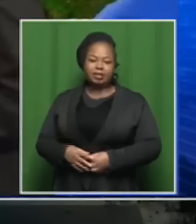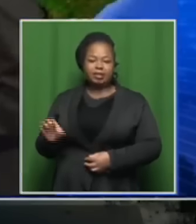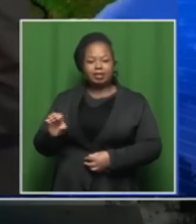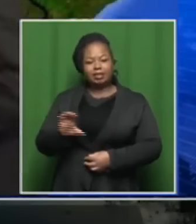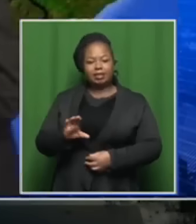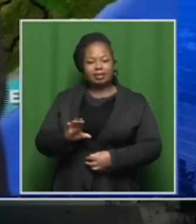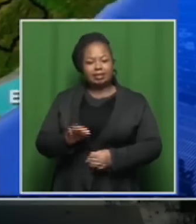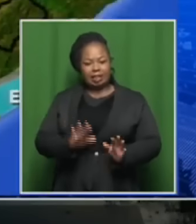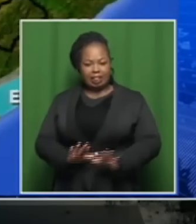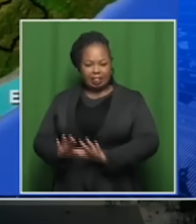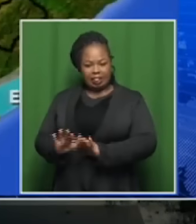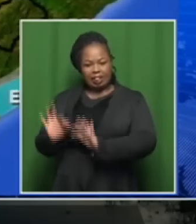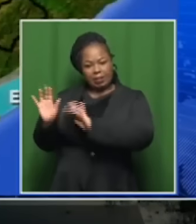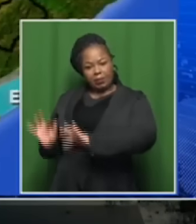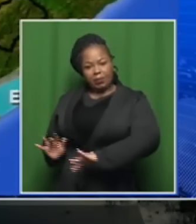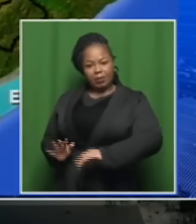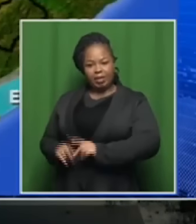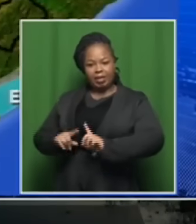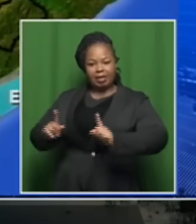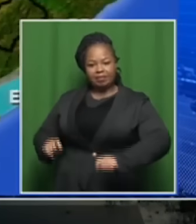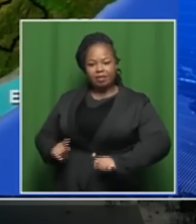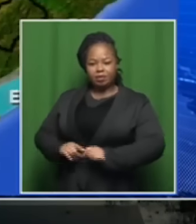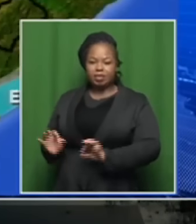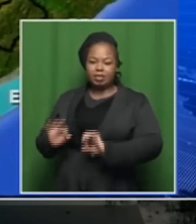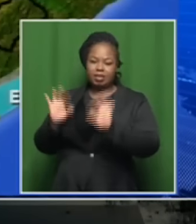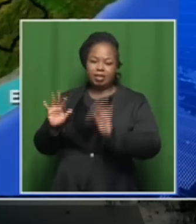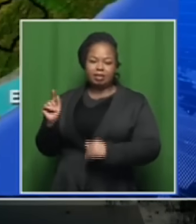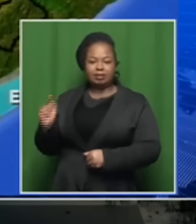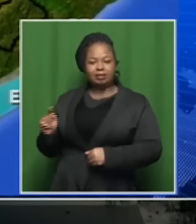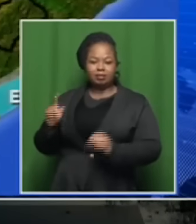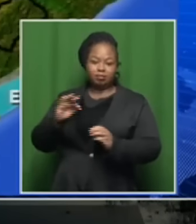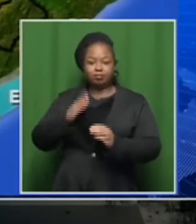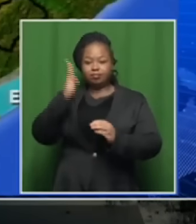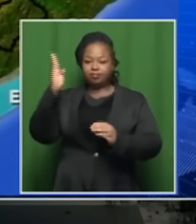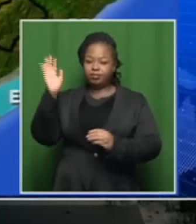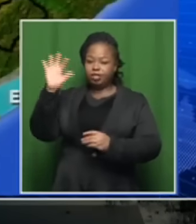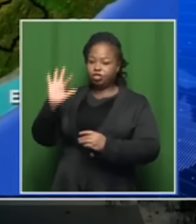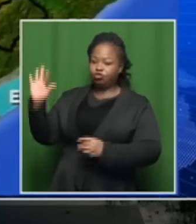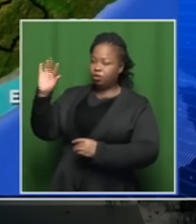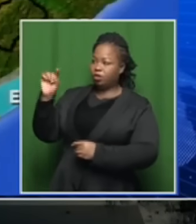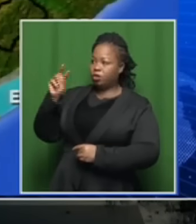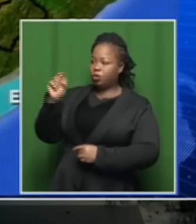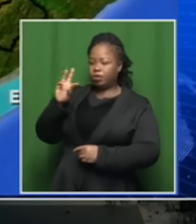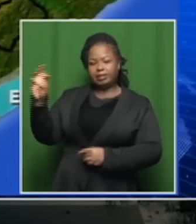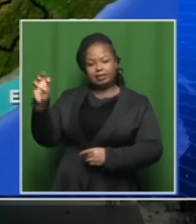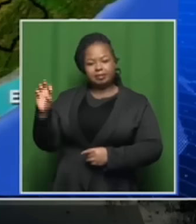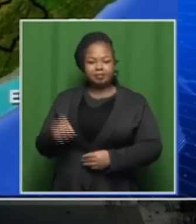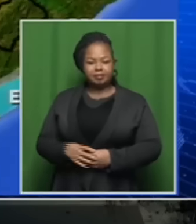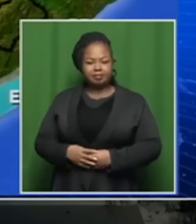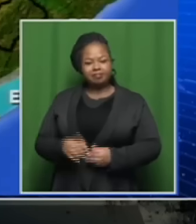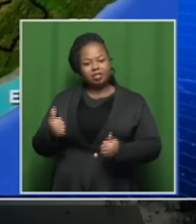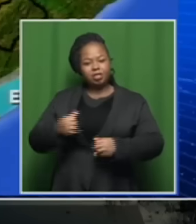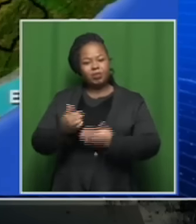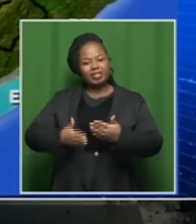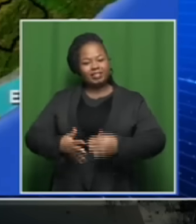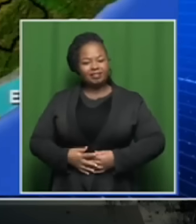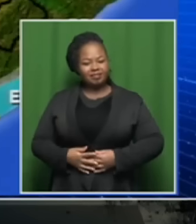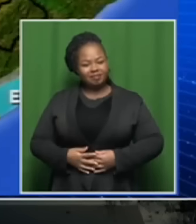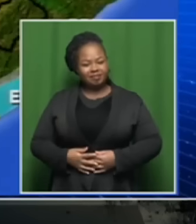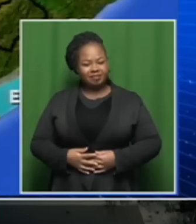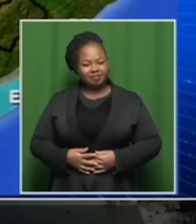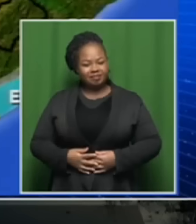front pushes in scattered rain for Cape Town, but lovely clear skies all the way through the central and northeastern parts of the country. Have a great weekend.